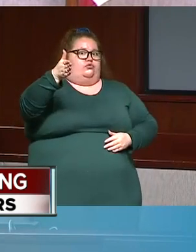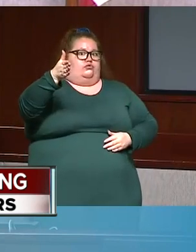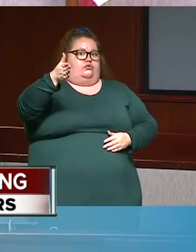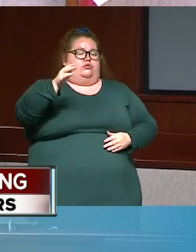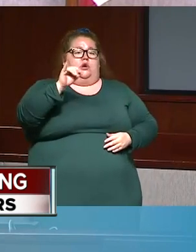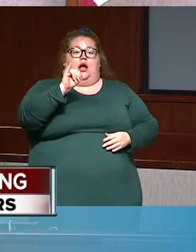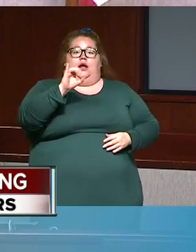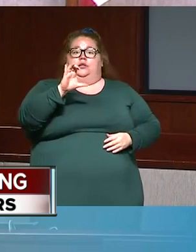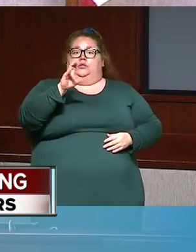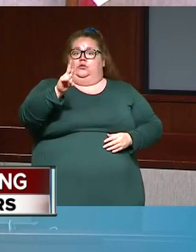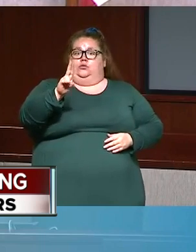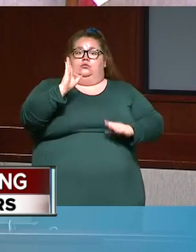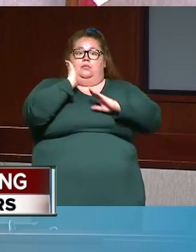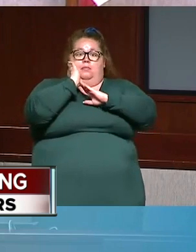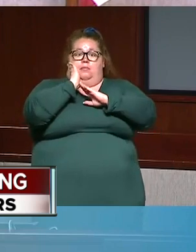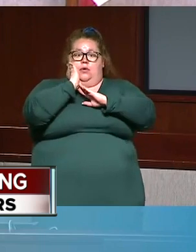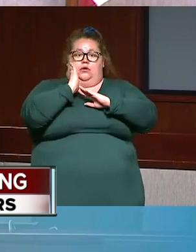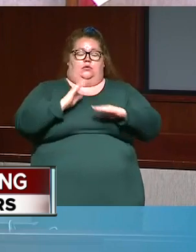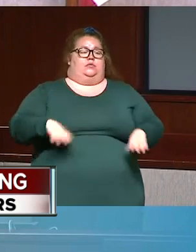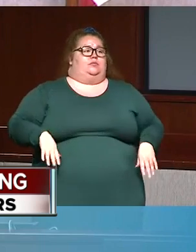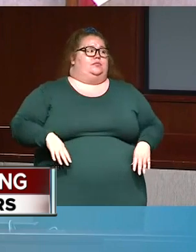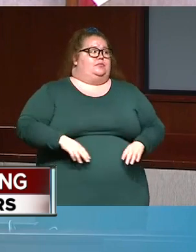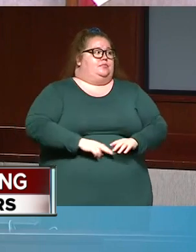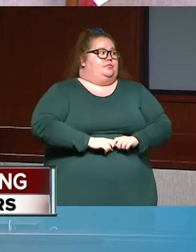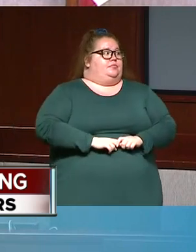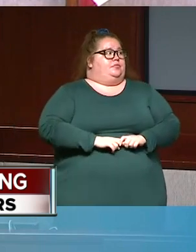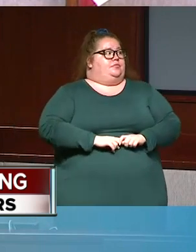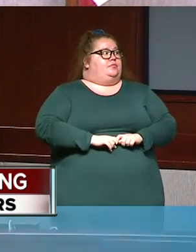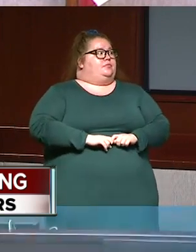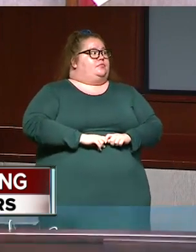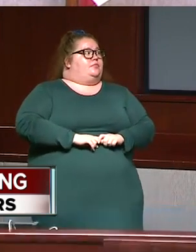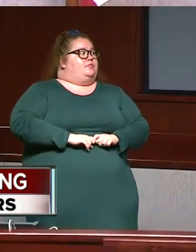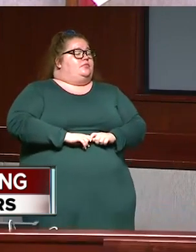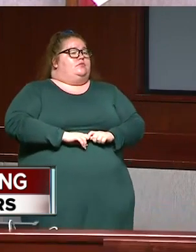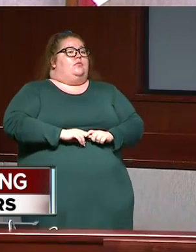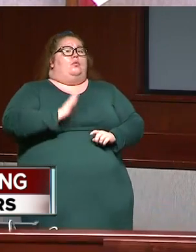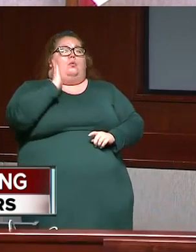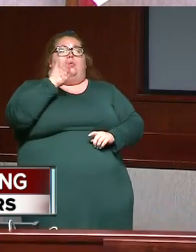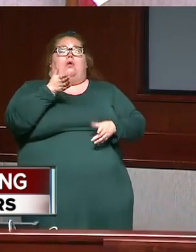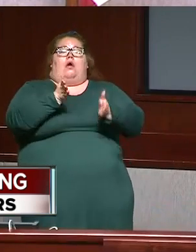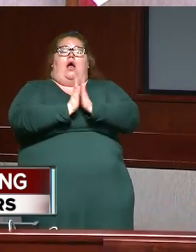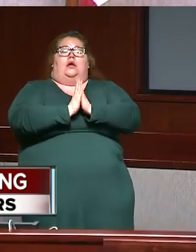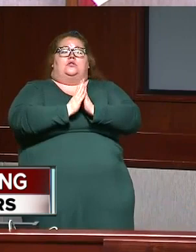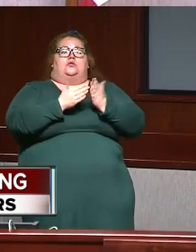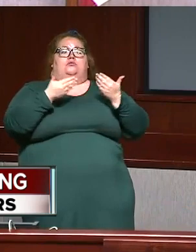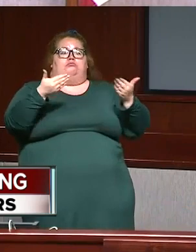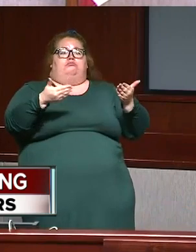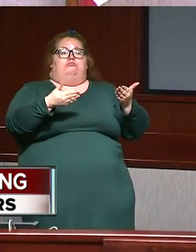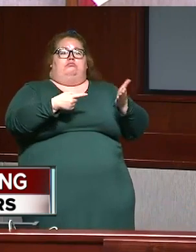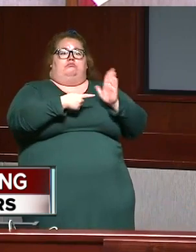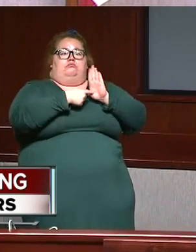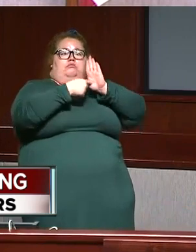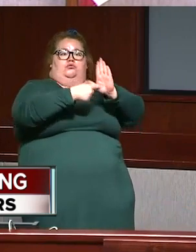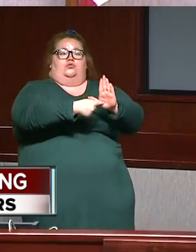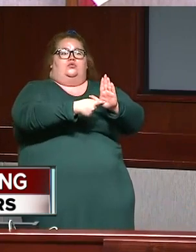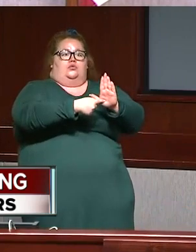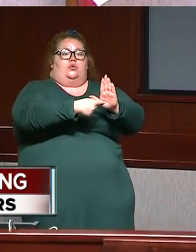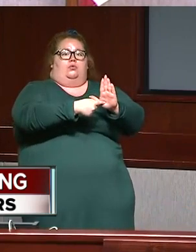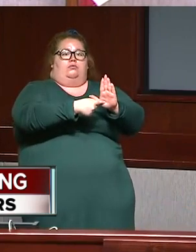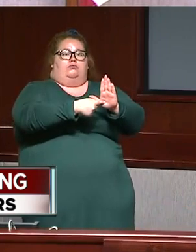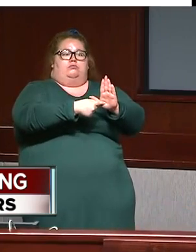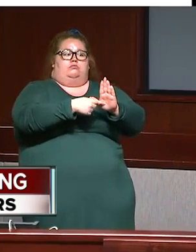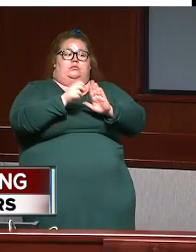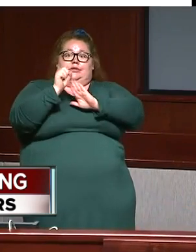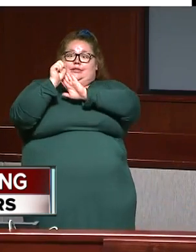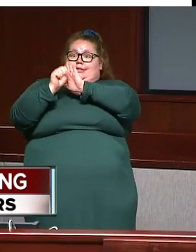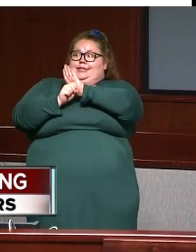going to ask KGov to allow us to show the model that the state has provided us.